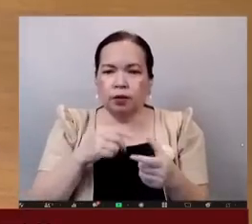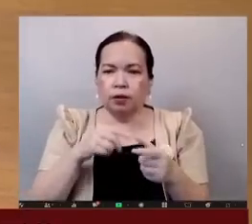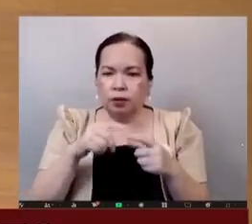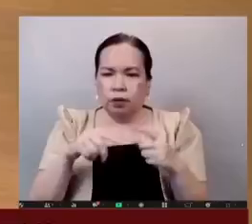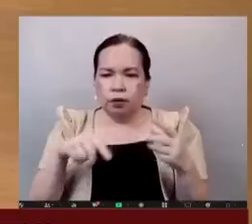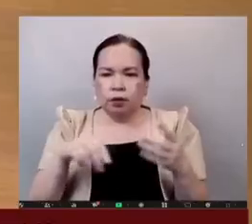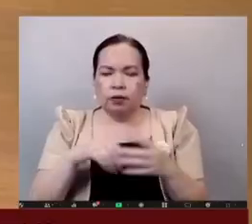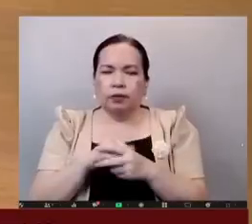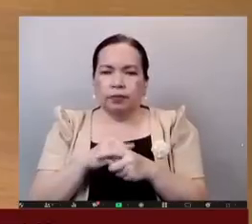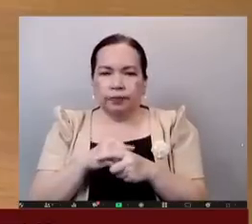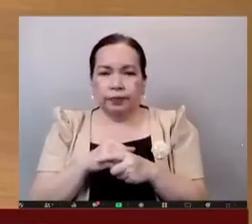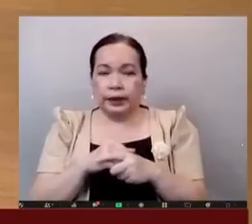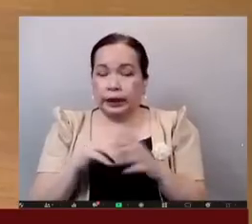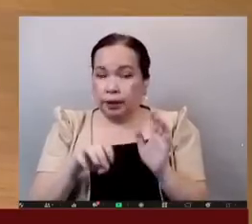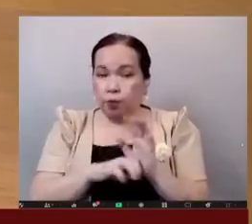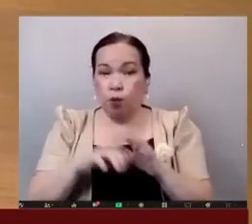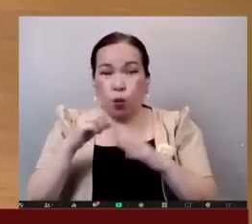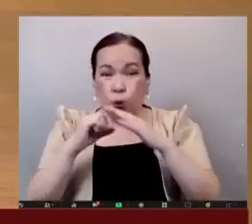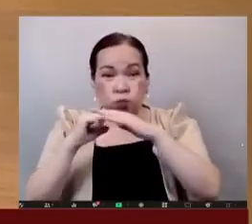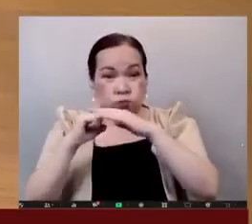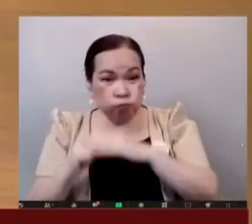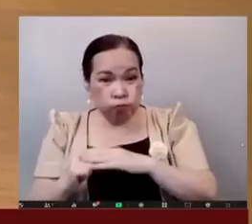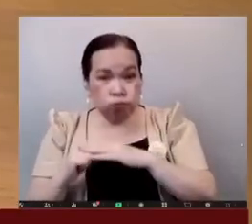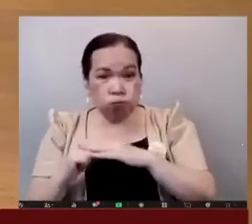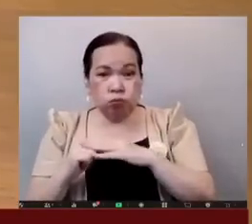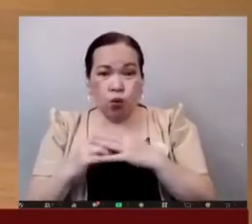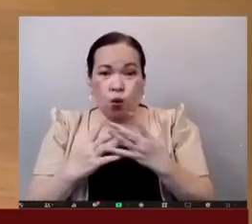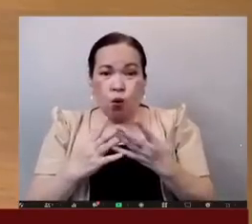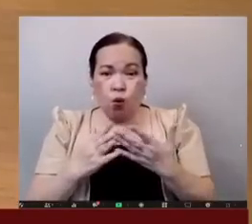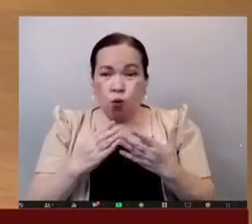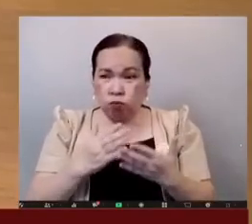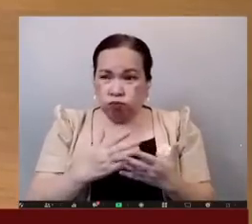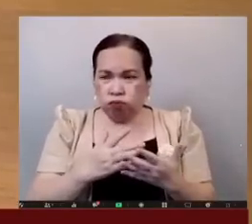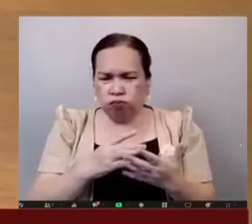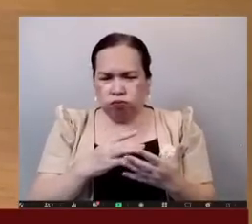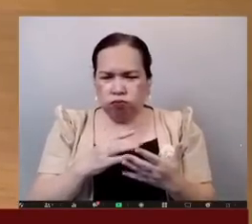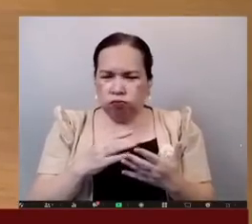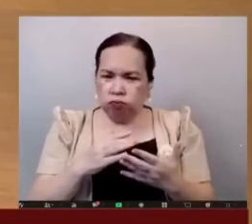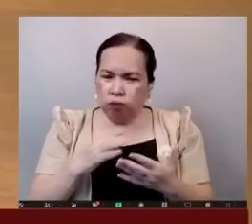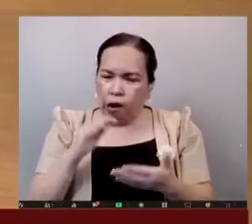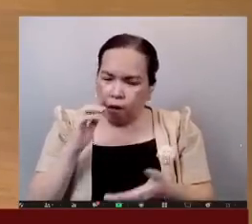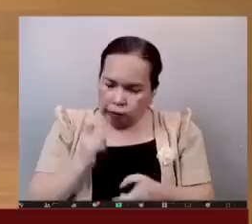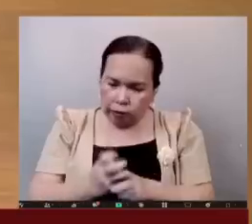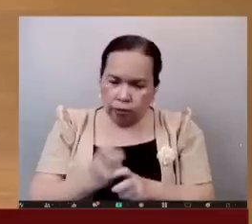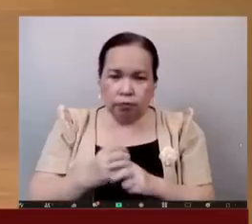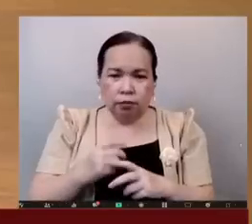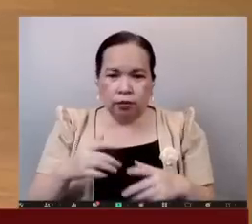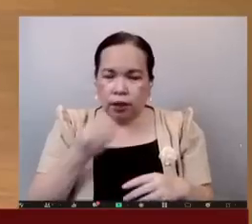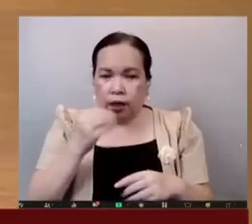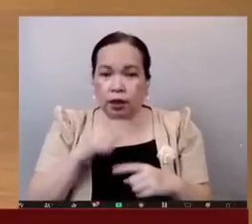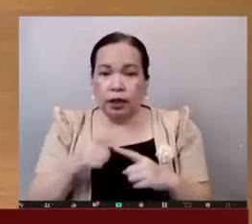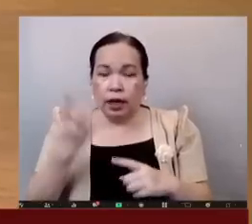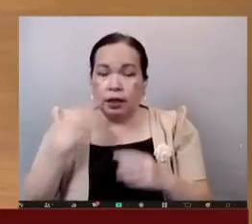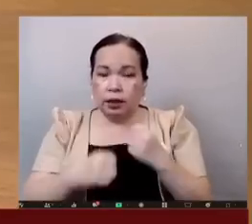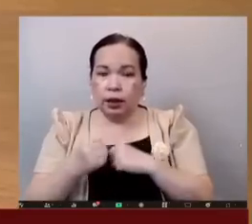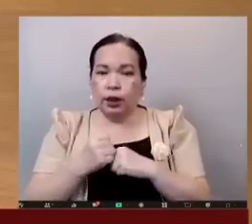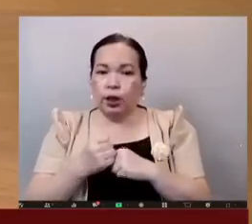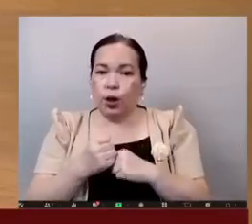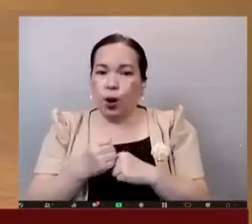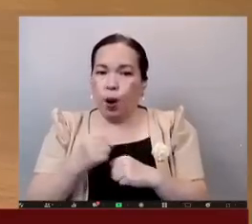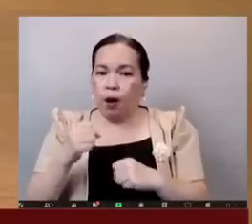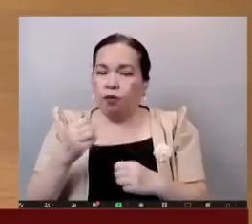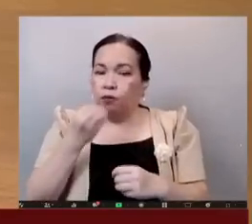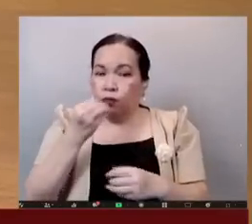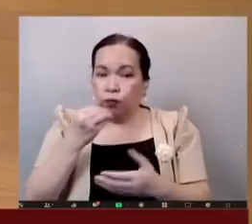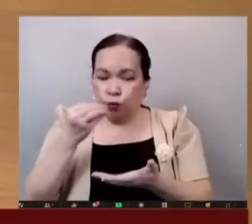children, like stunting and wasting. Last week, we introduced the pilot food stamp program, which seeks